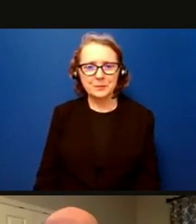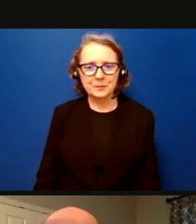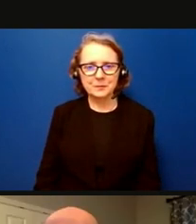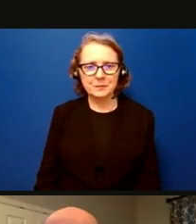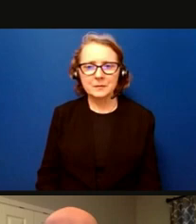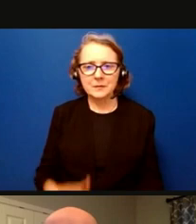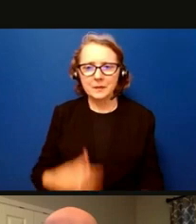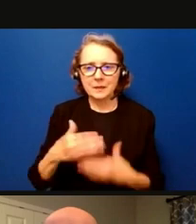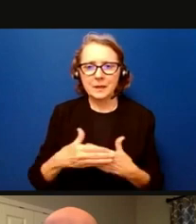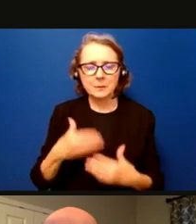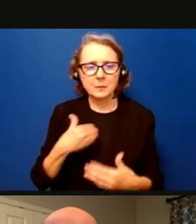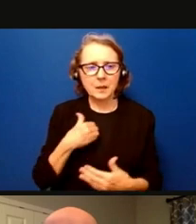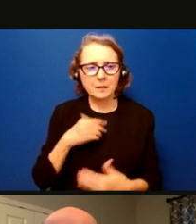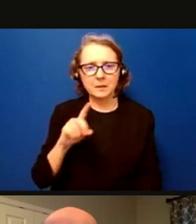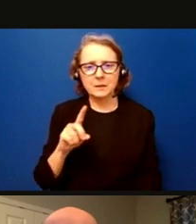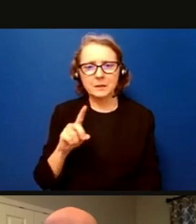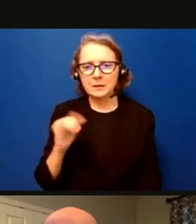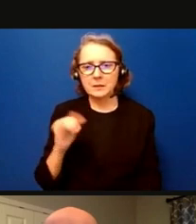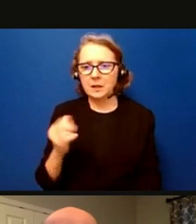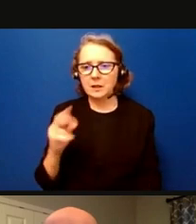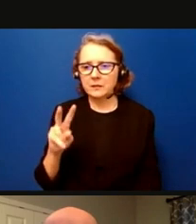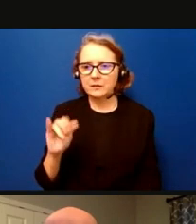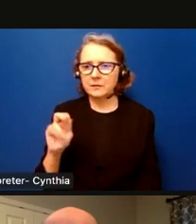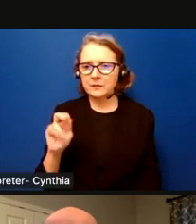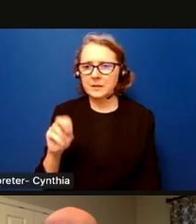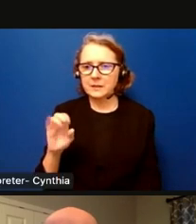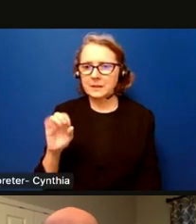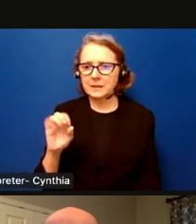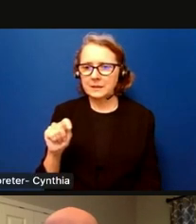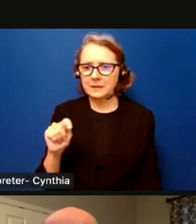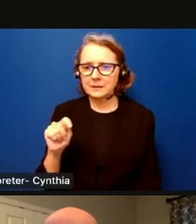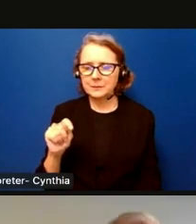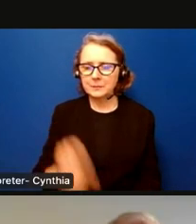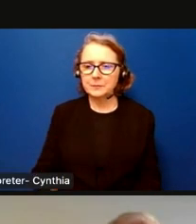Next up, we have DJ Vincent.